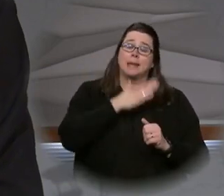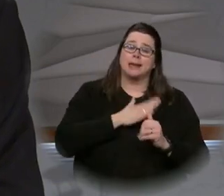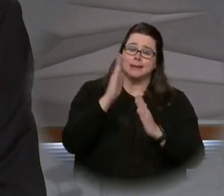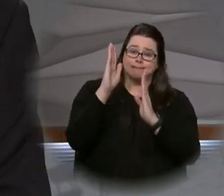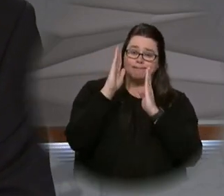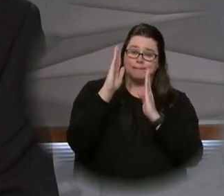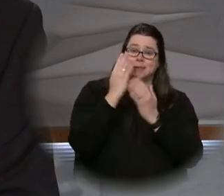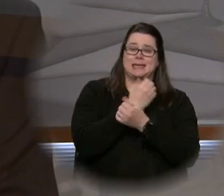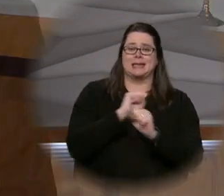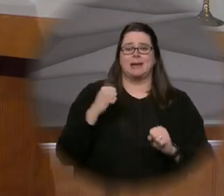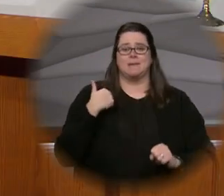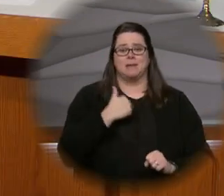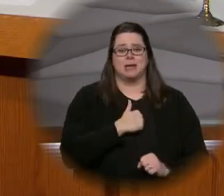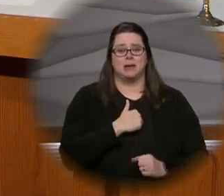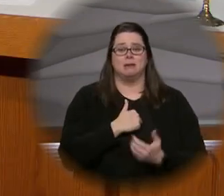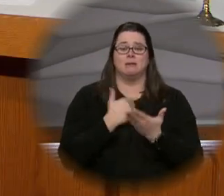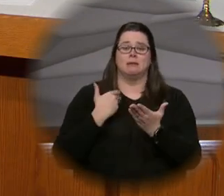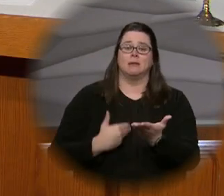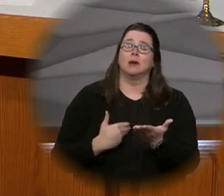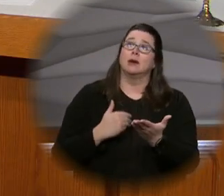me and save me.